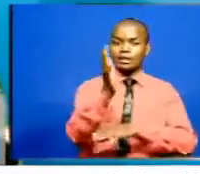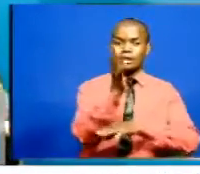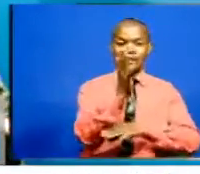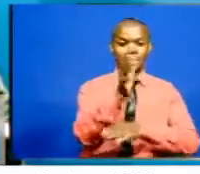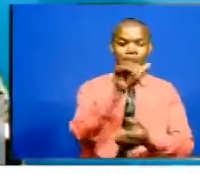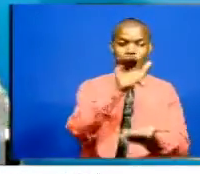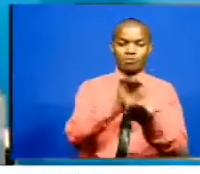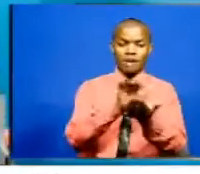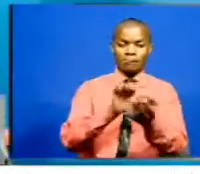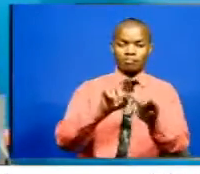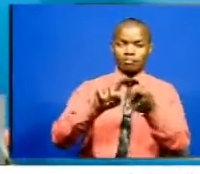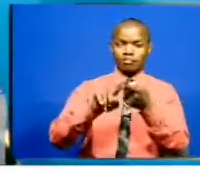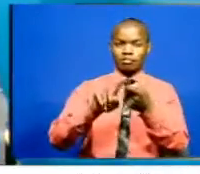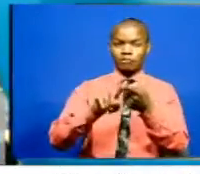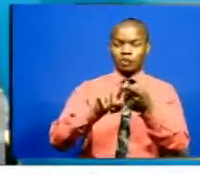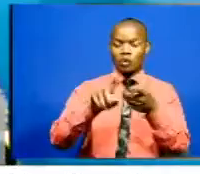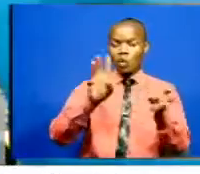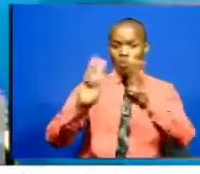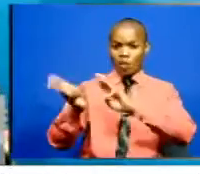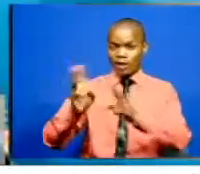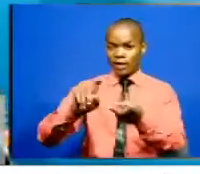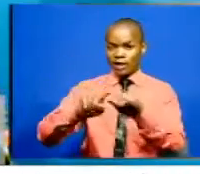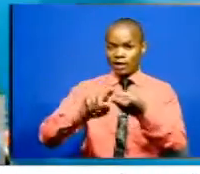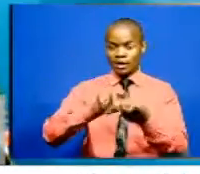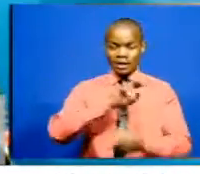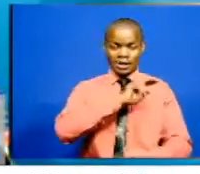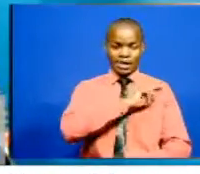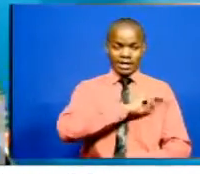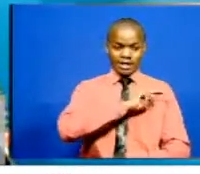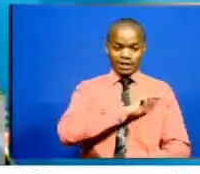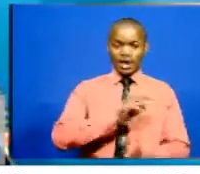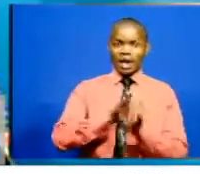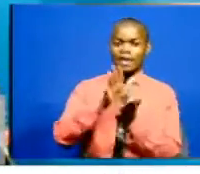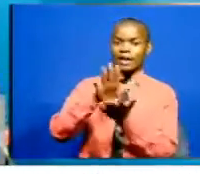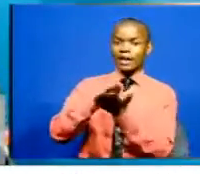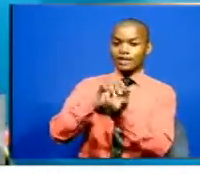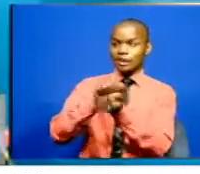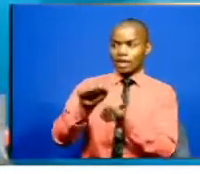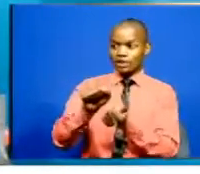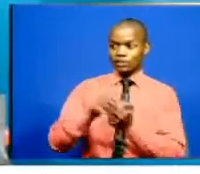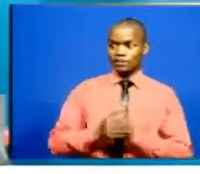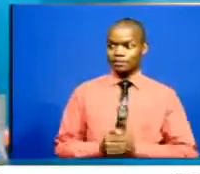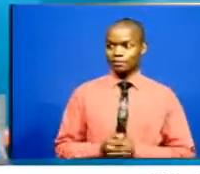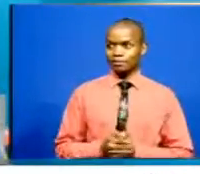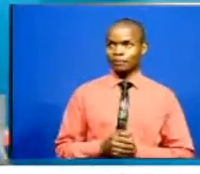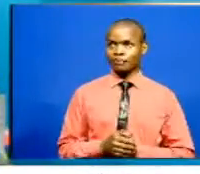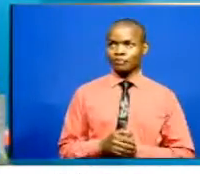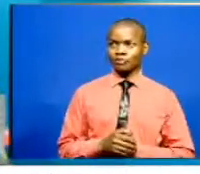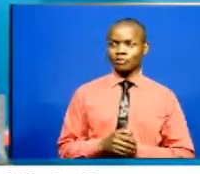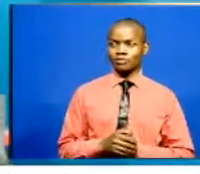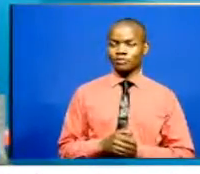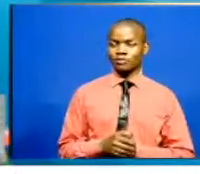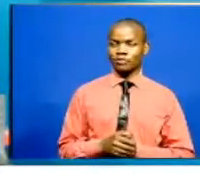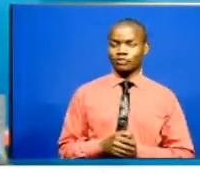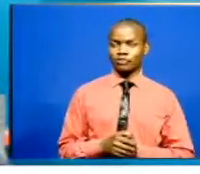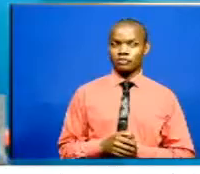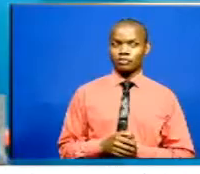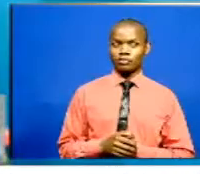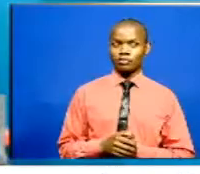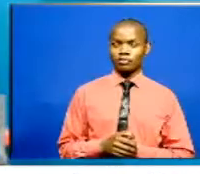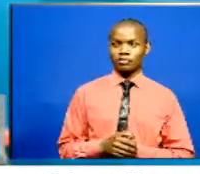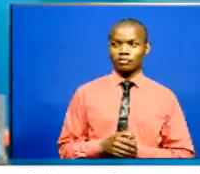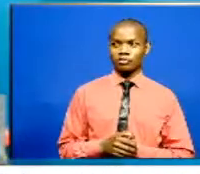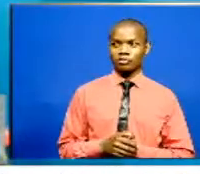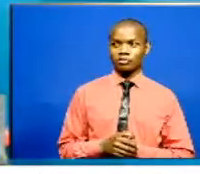climate, nature, pollution. So this is why